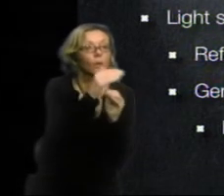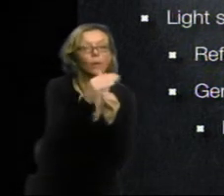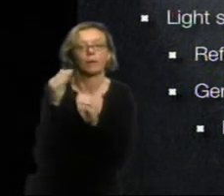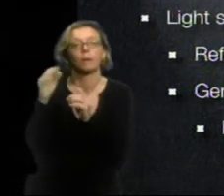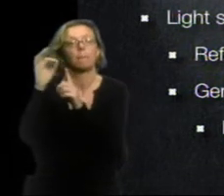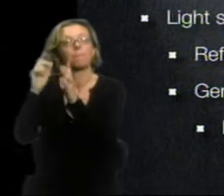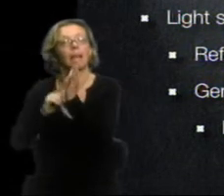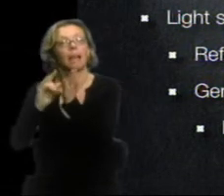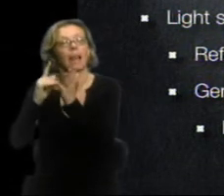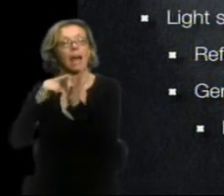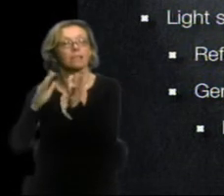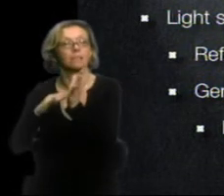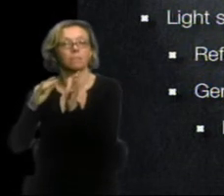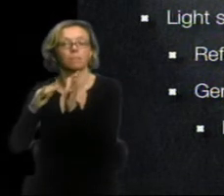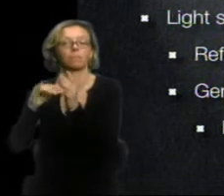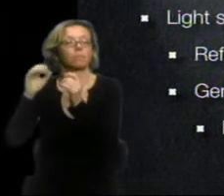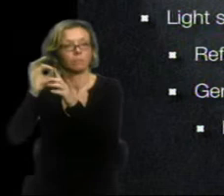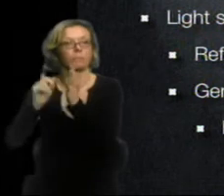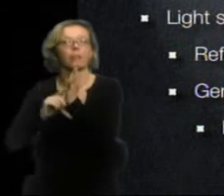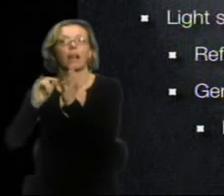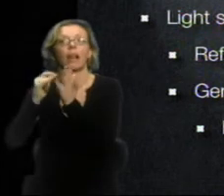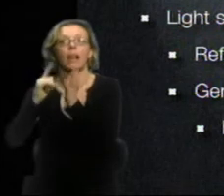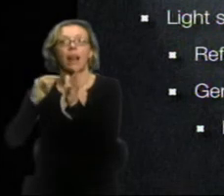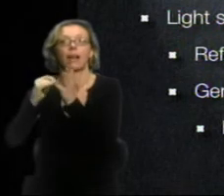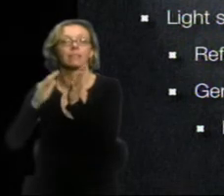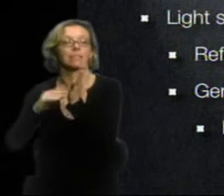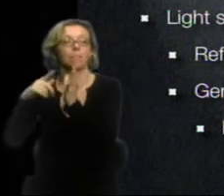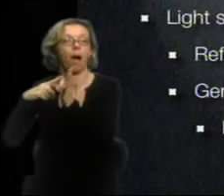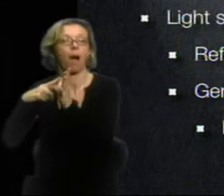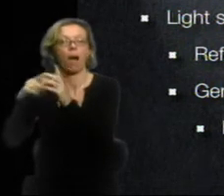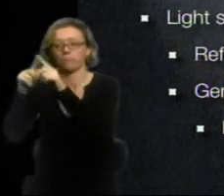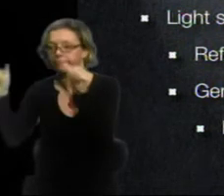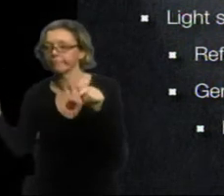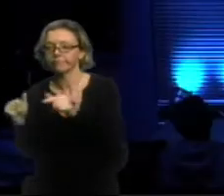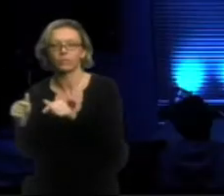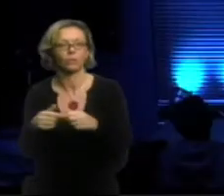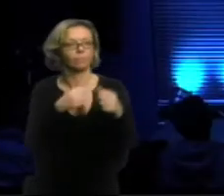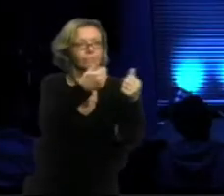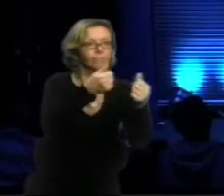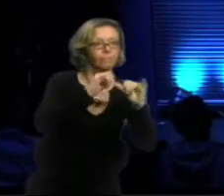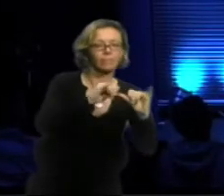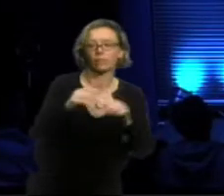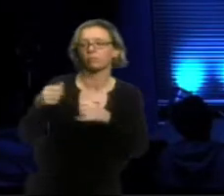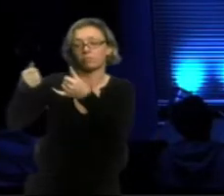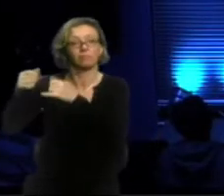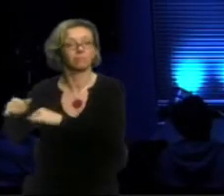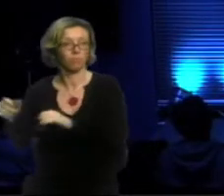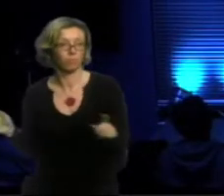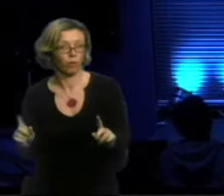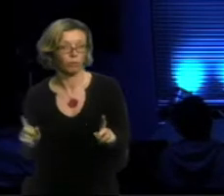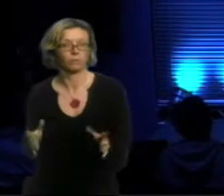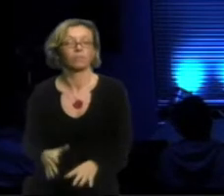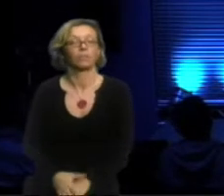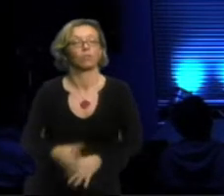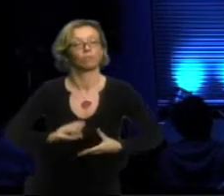the how they work and the advantages and the disadvantages of those two display types. So if you're producing